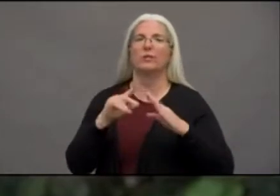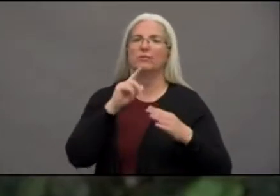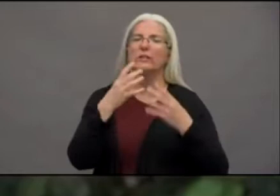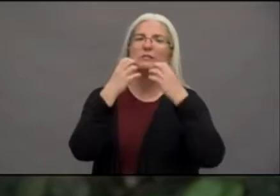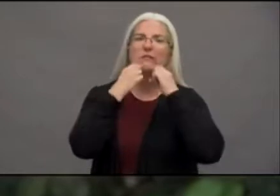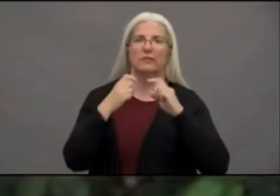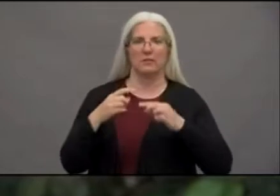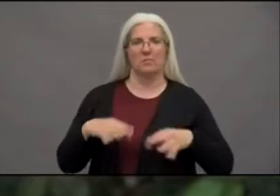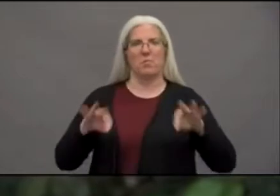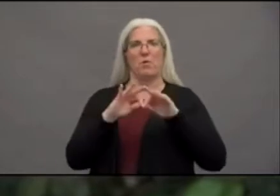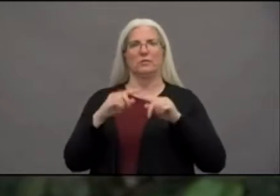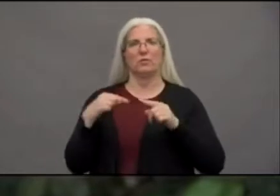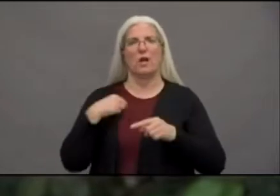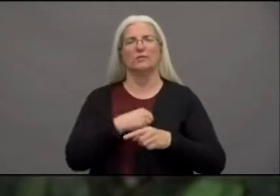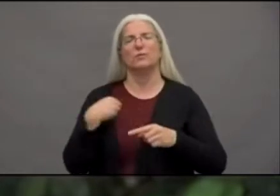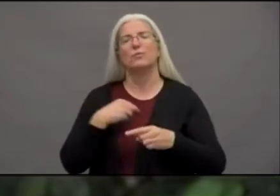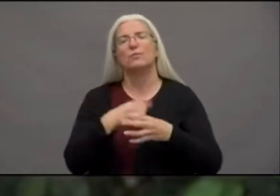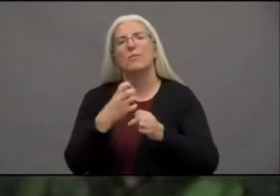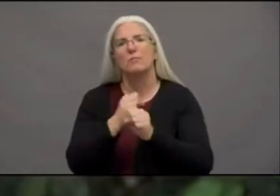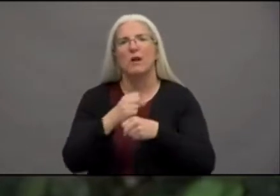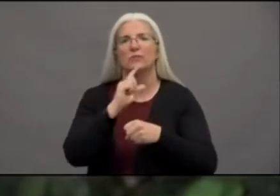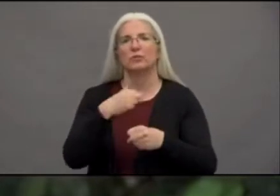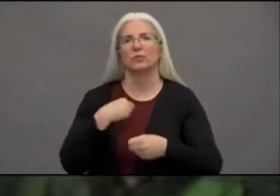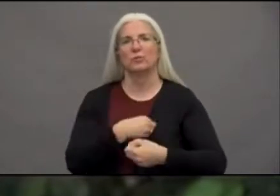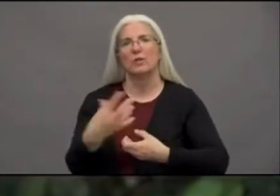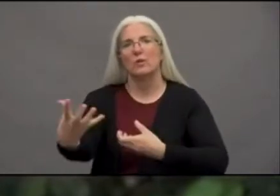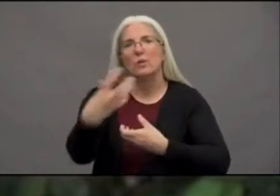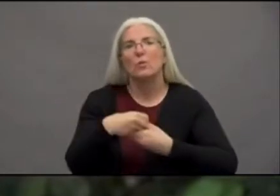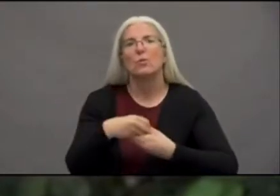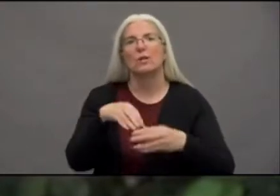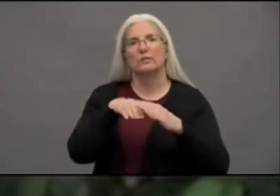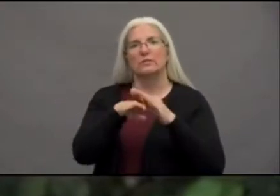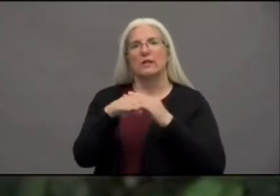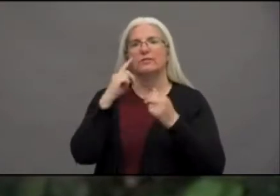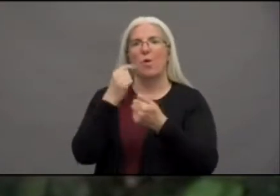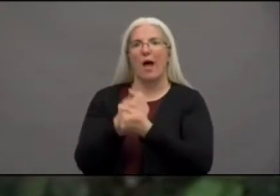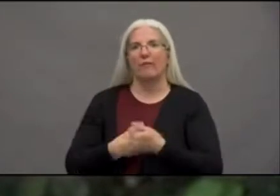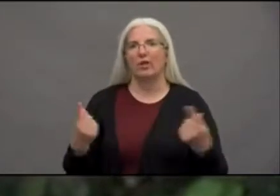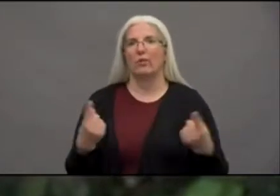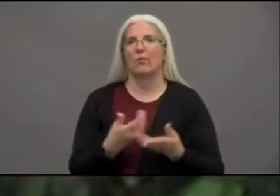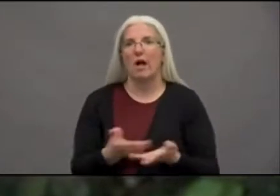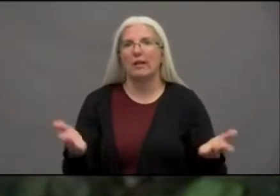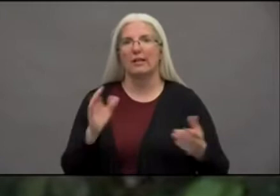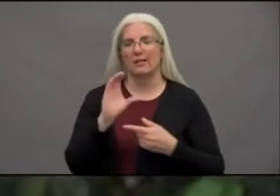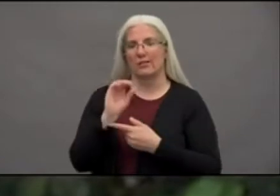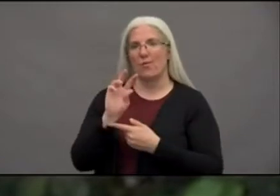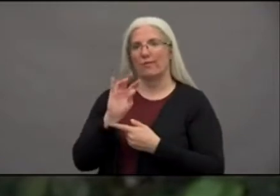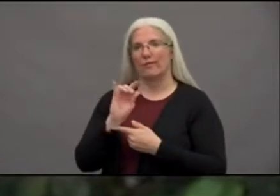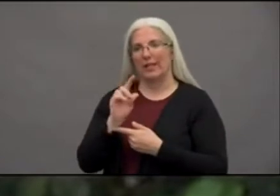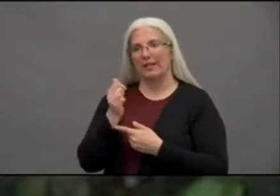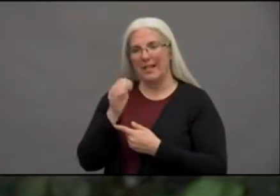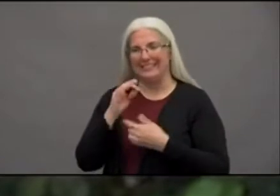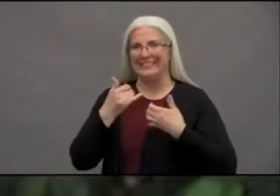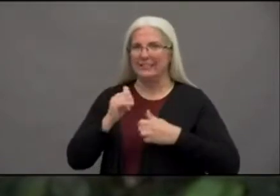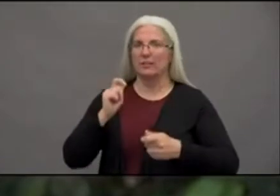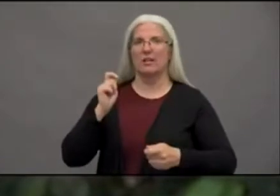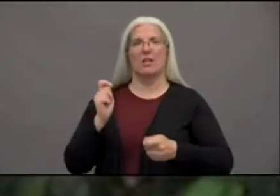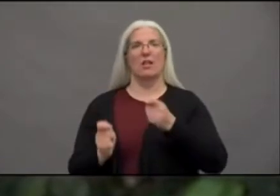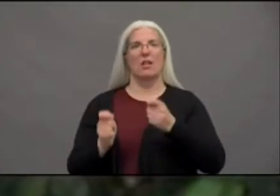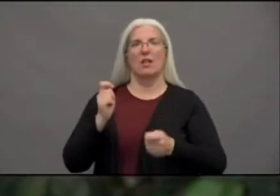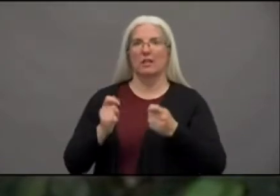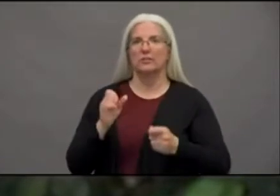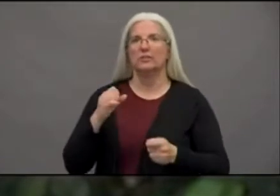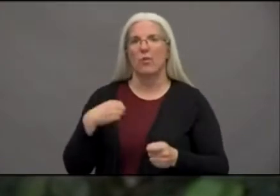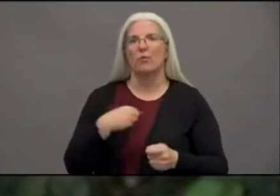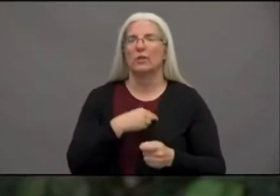this conversation and information as COVID-19 continues to evolve in the community. So we're very thankful to have our ASL